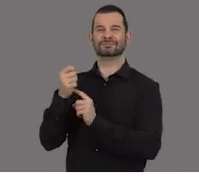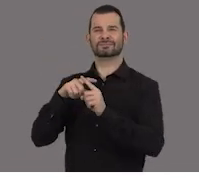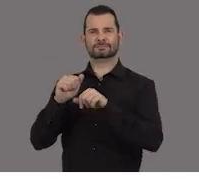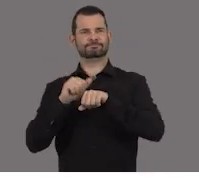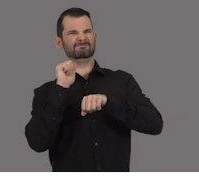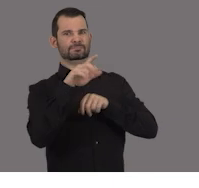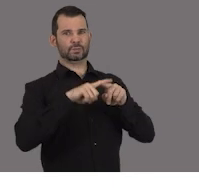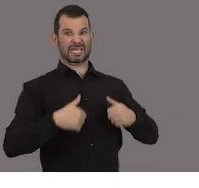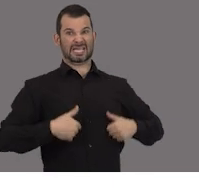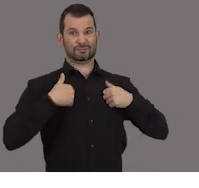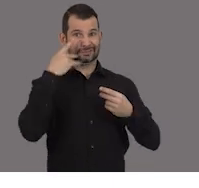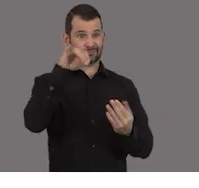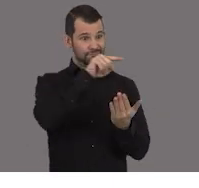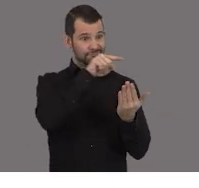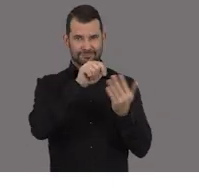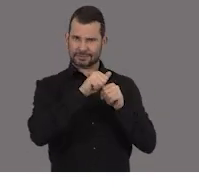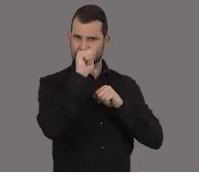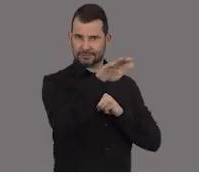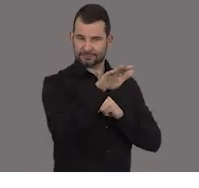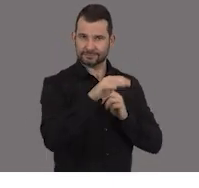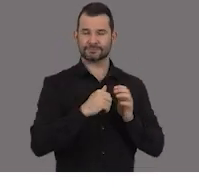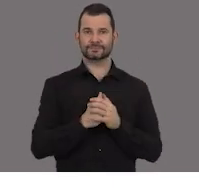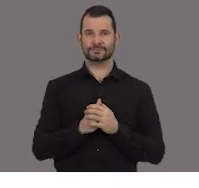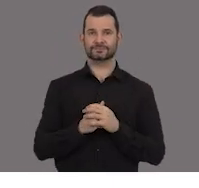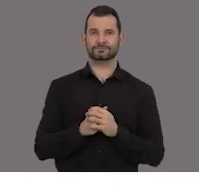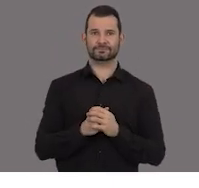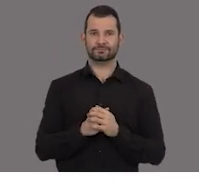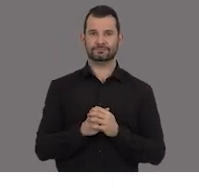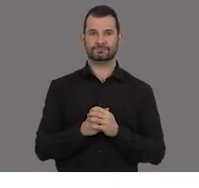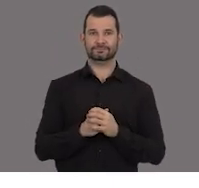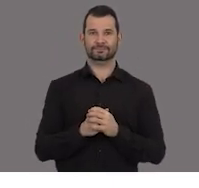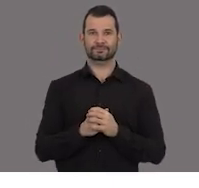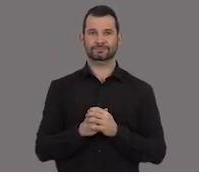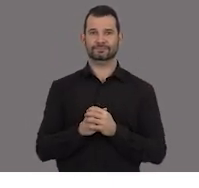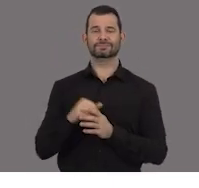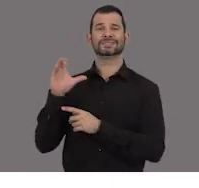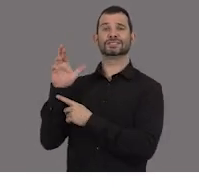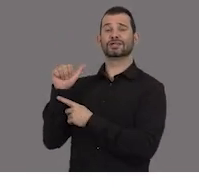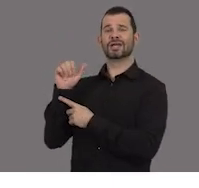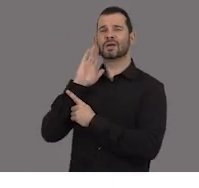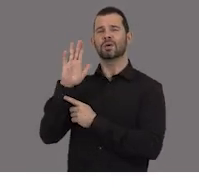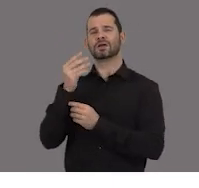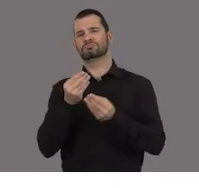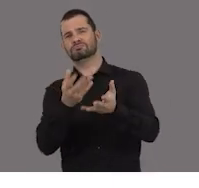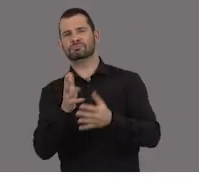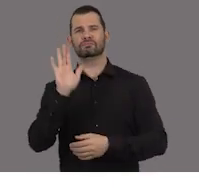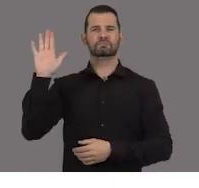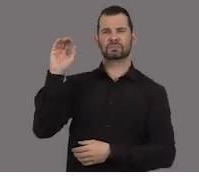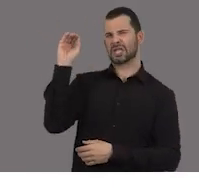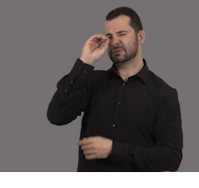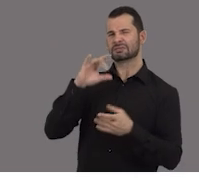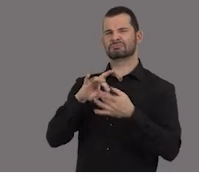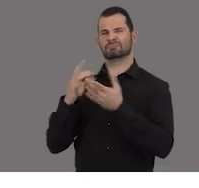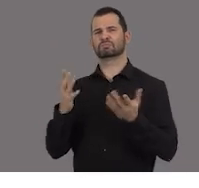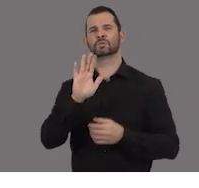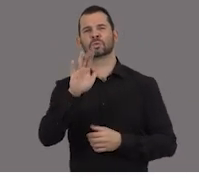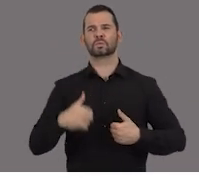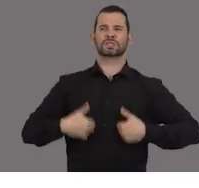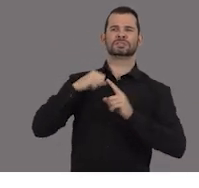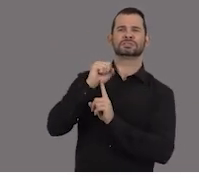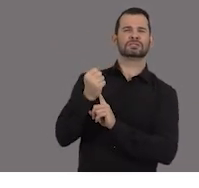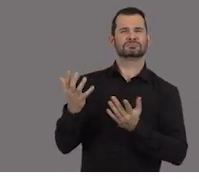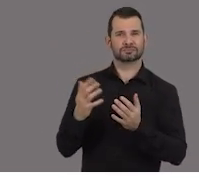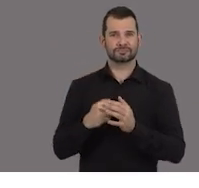of Residency Status and send it to the address on the form. The CRA will give you their opinion about